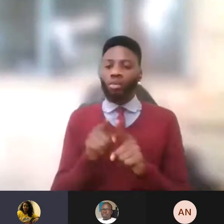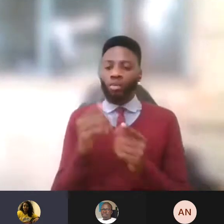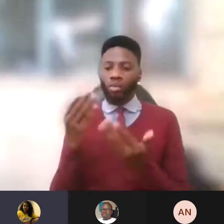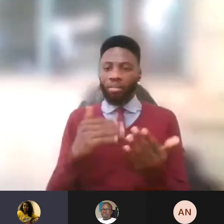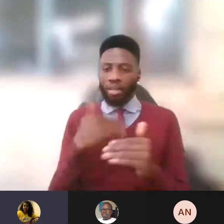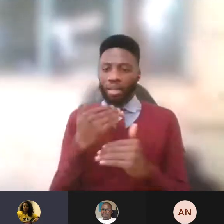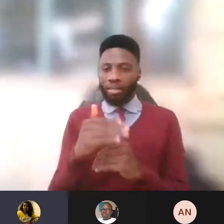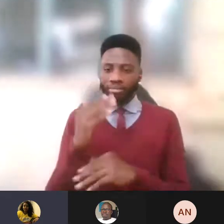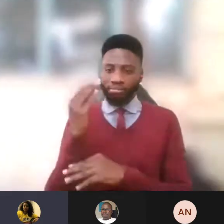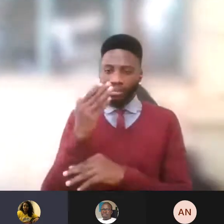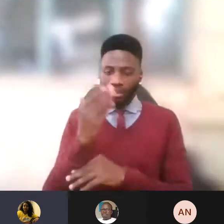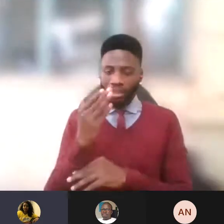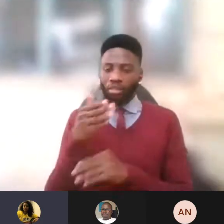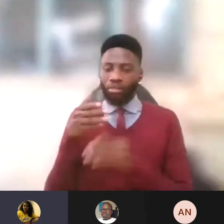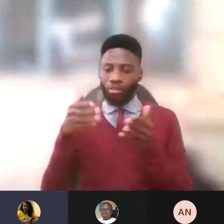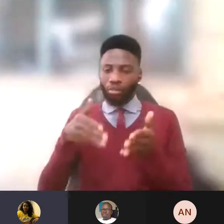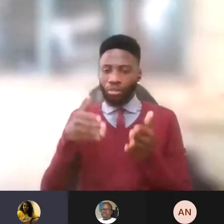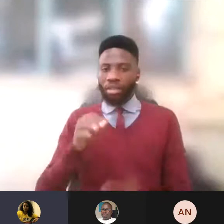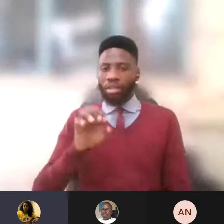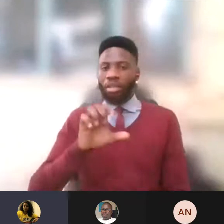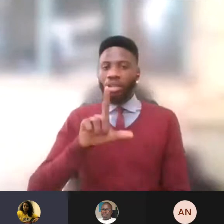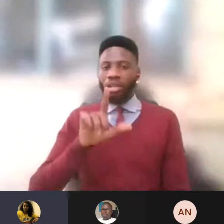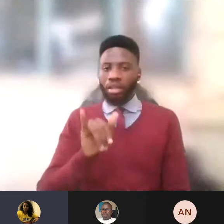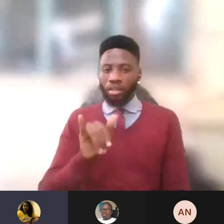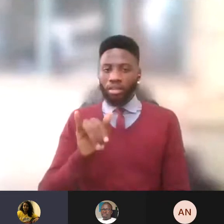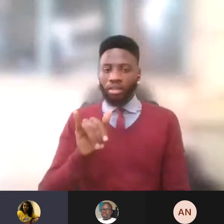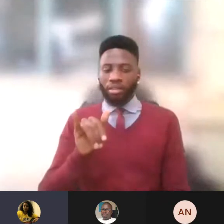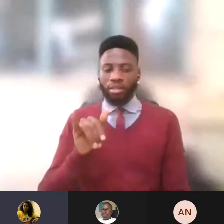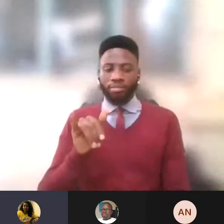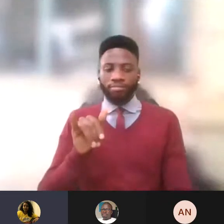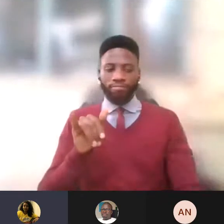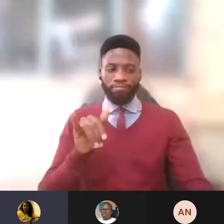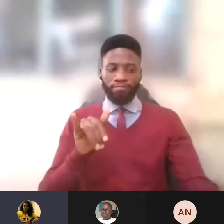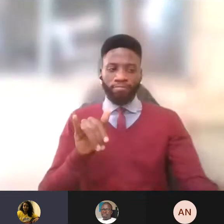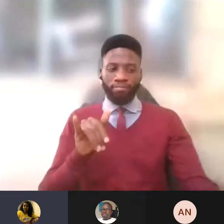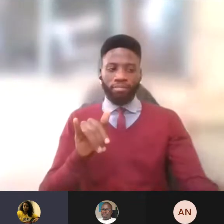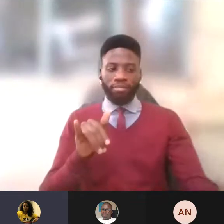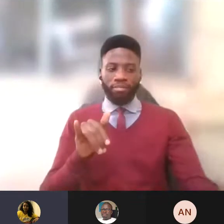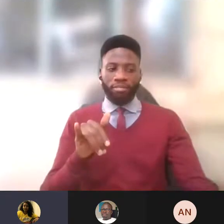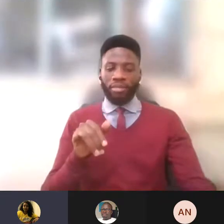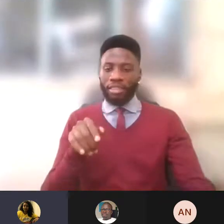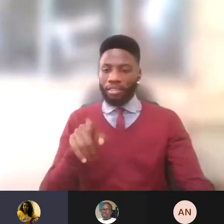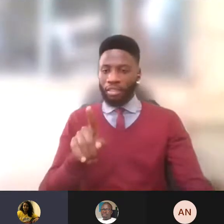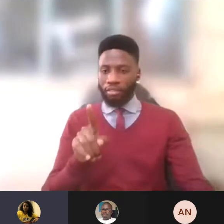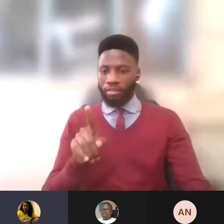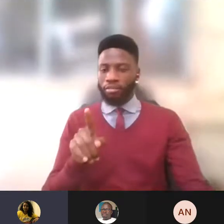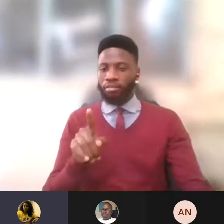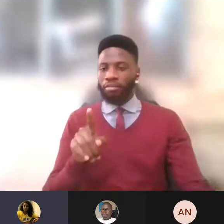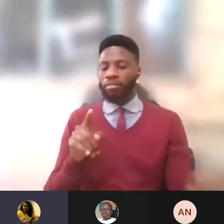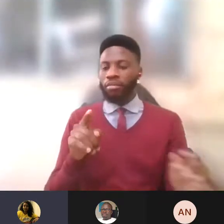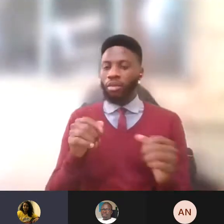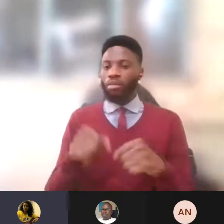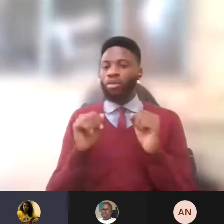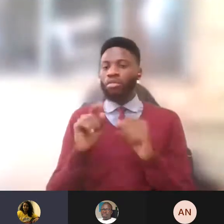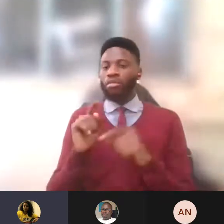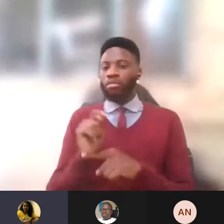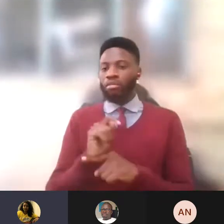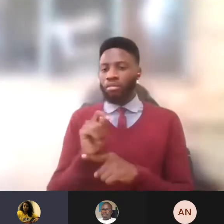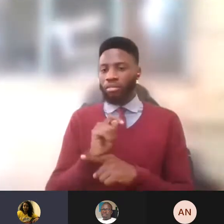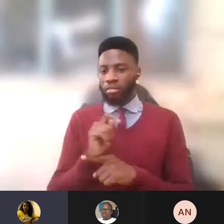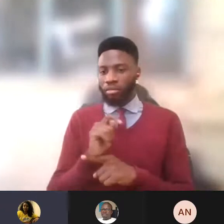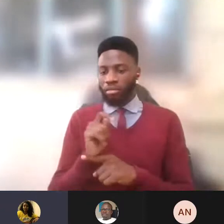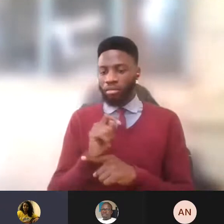was, such a big company. And suddenly, I started doubting myself and whether I could really fit into the role.